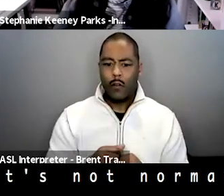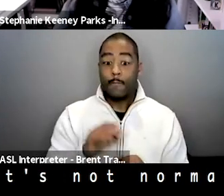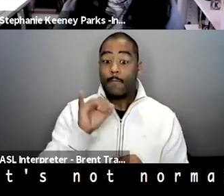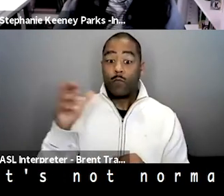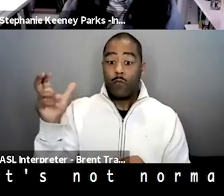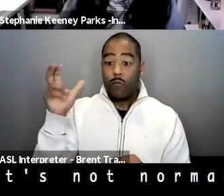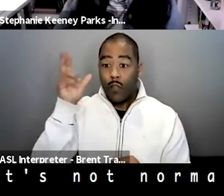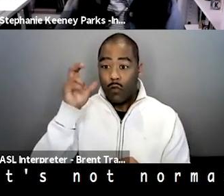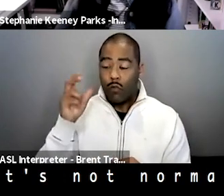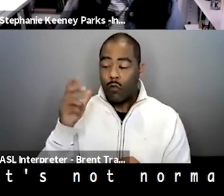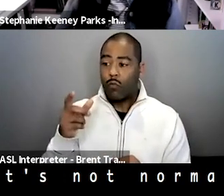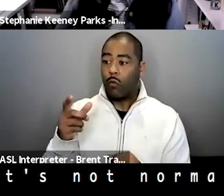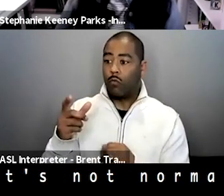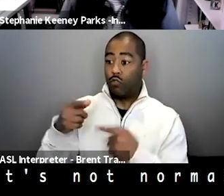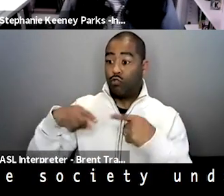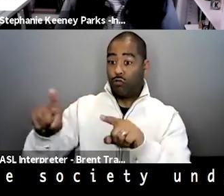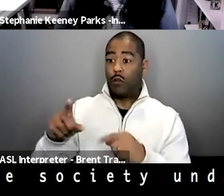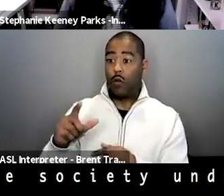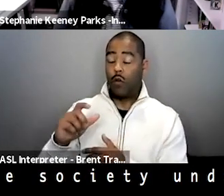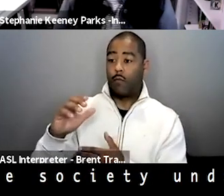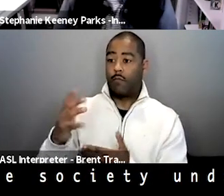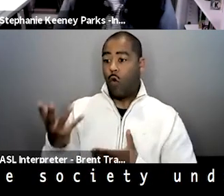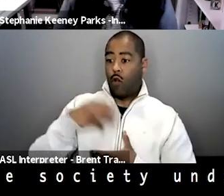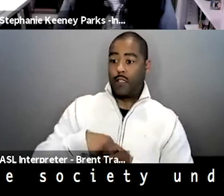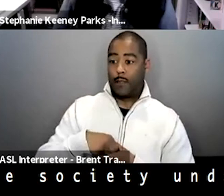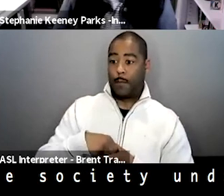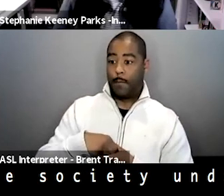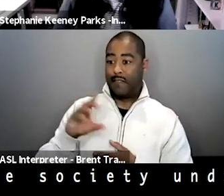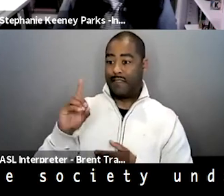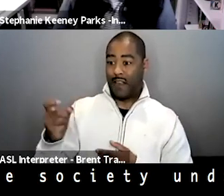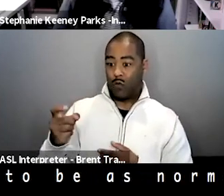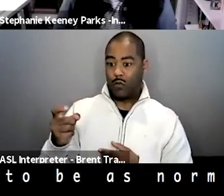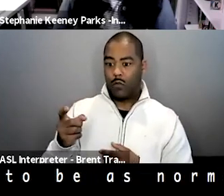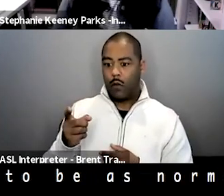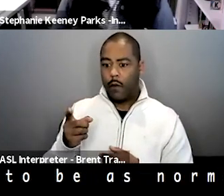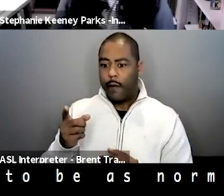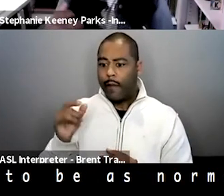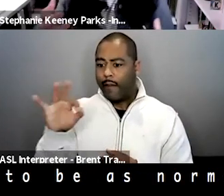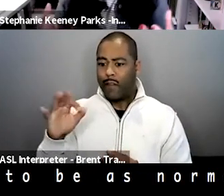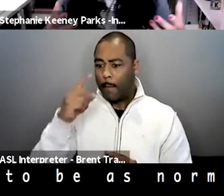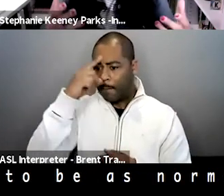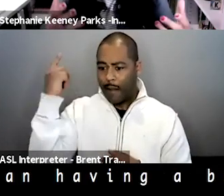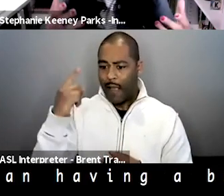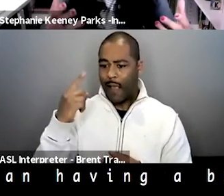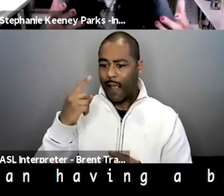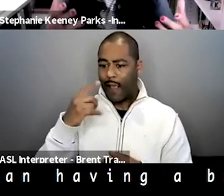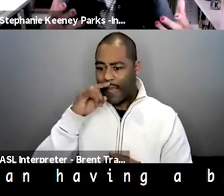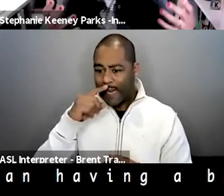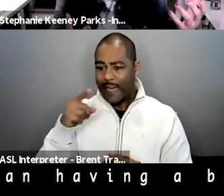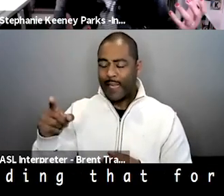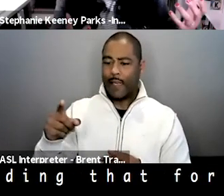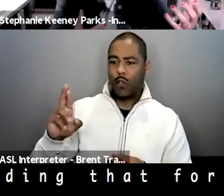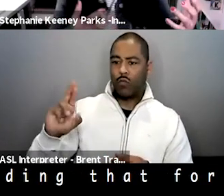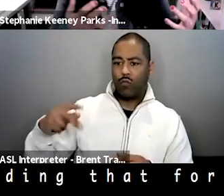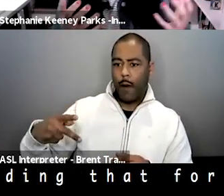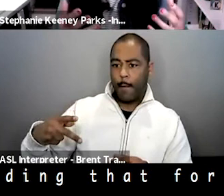during a autism diagnosis and then scoring that as abnormal, right? Because it's not normative to what white society understands language